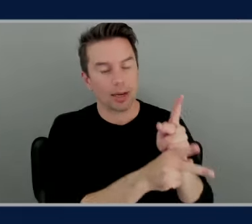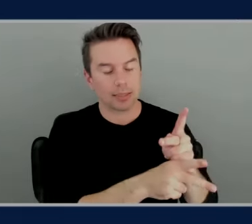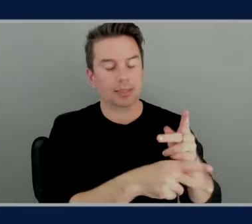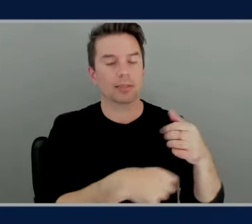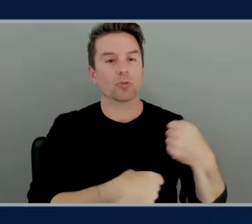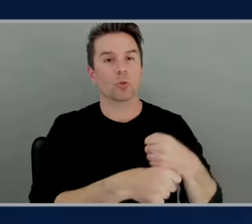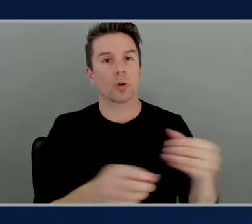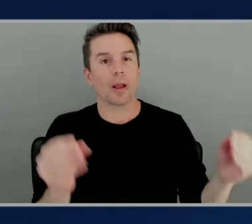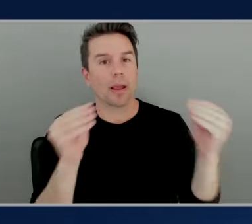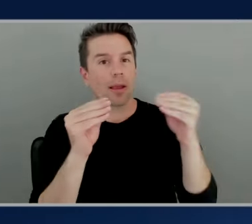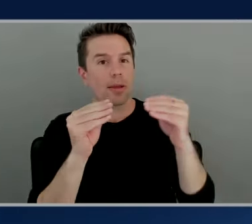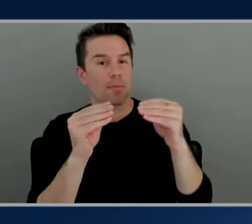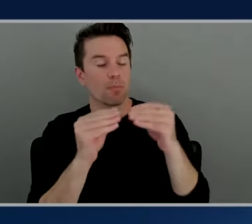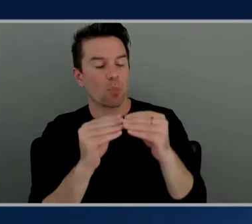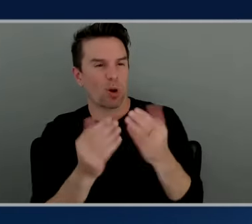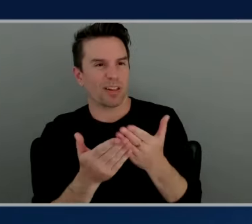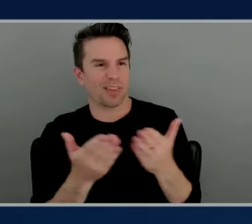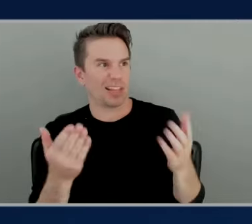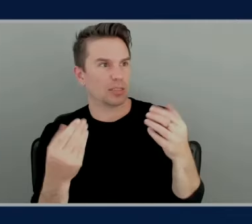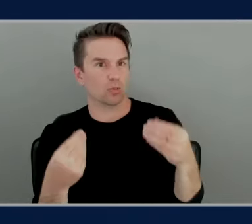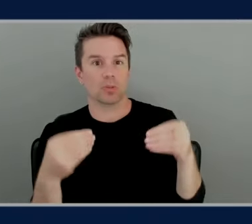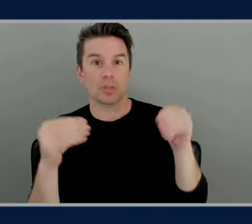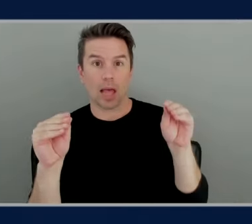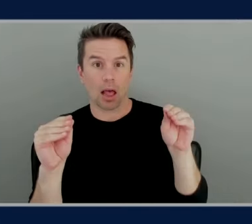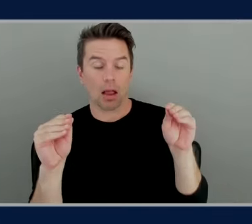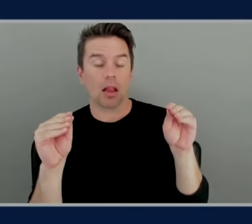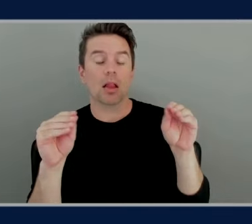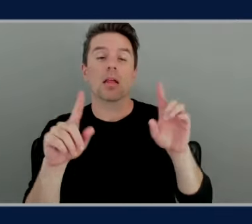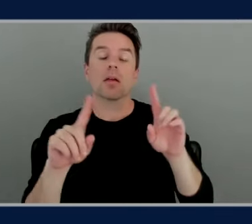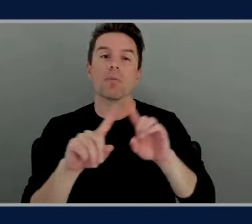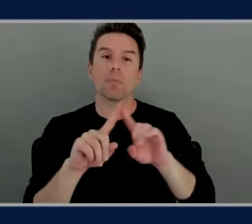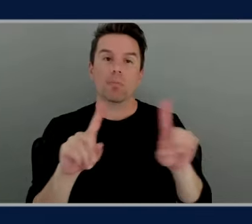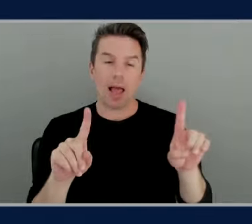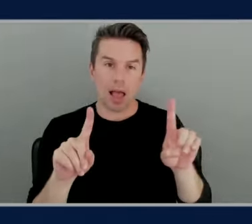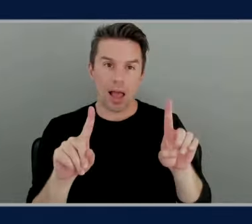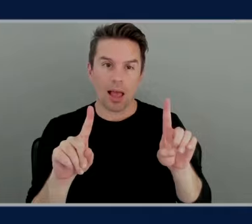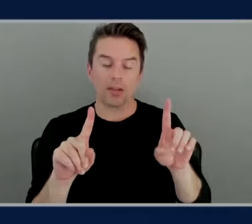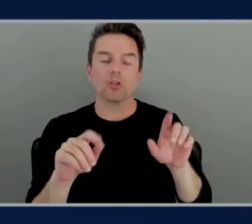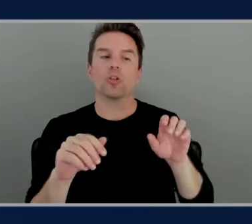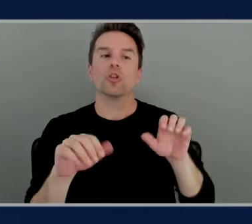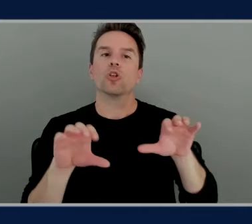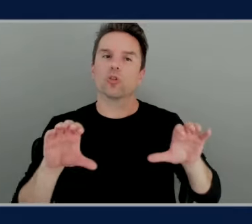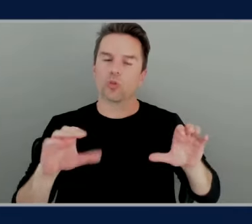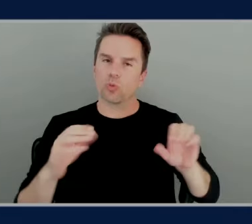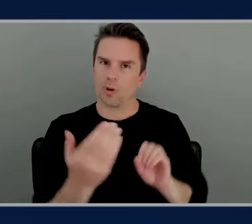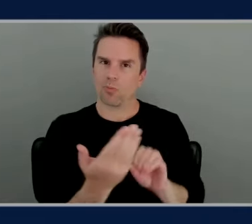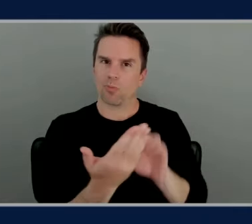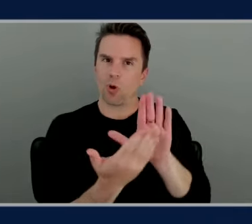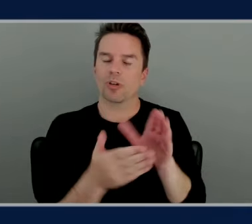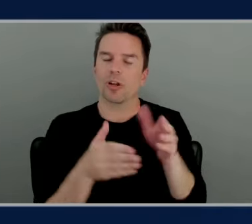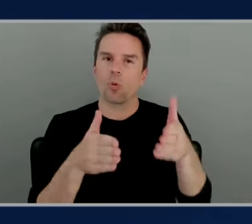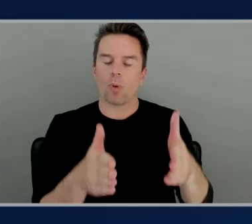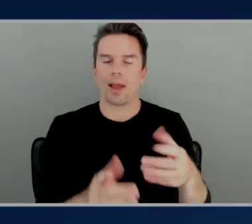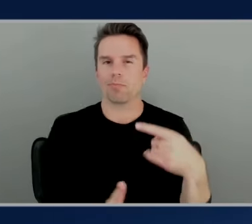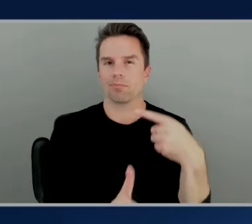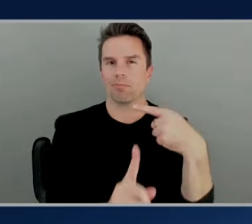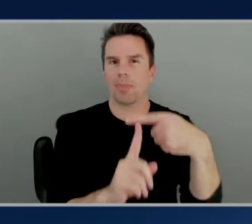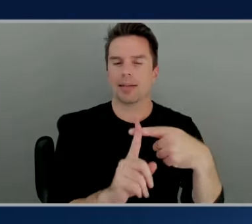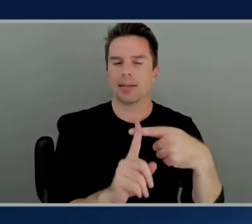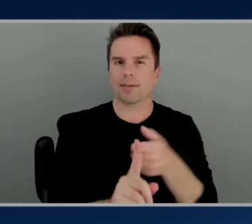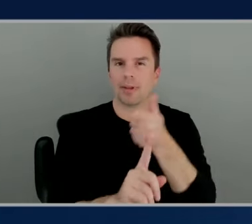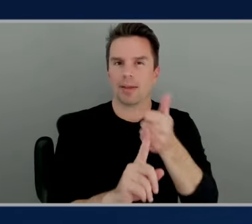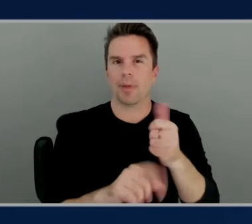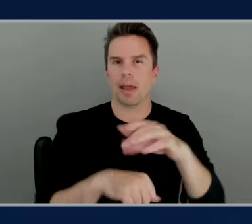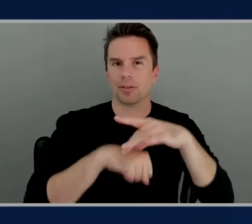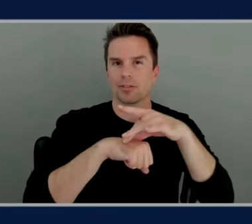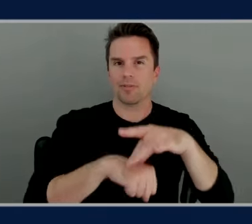of the products that we sell, but to do it in a way that is as positively impactful of the environment as possible. So we're